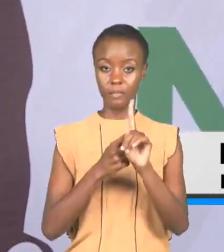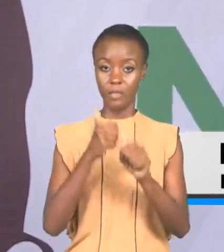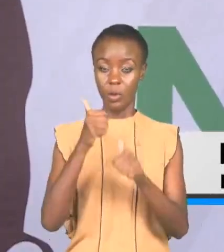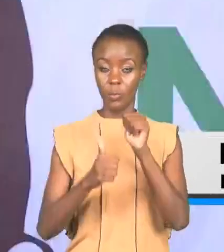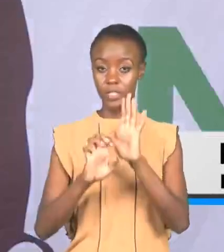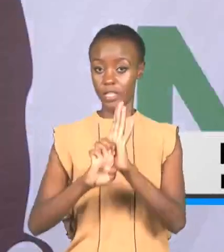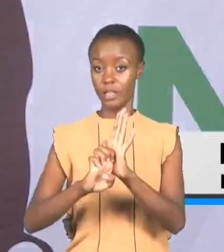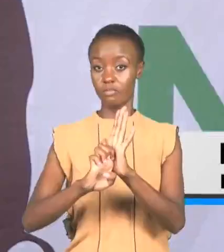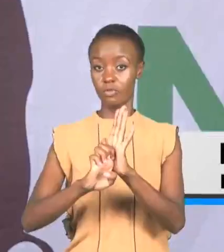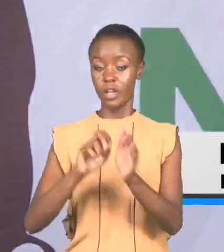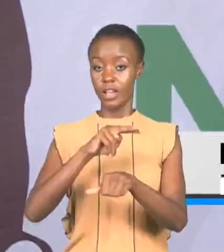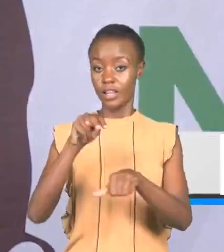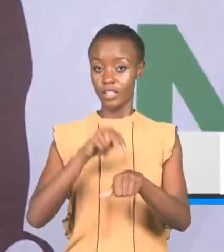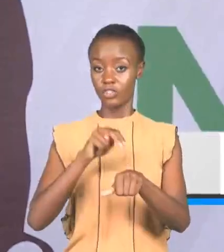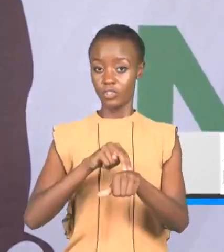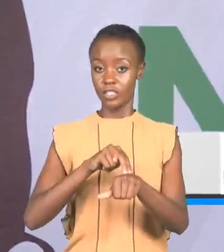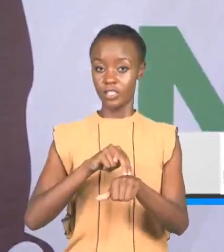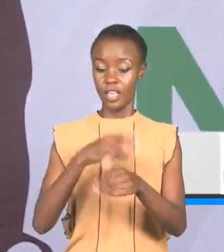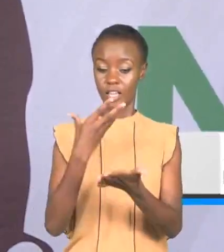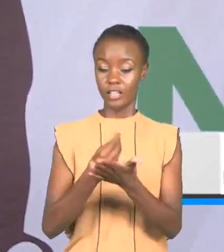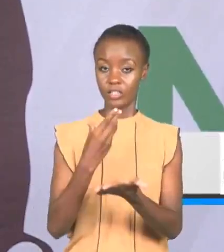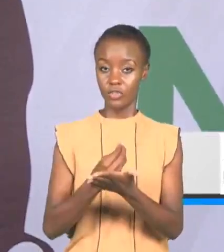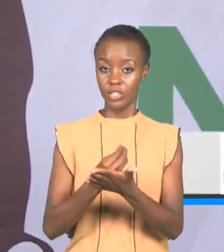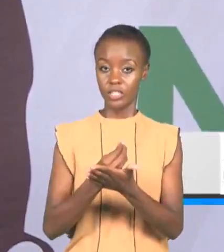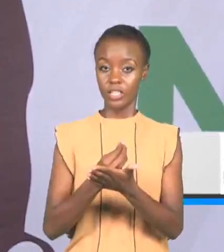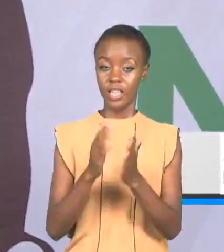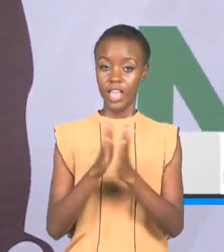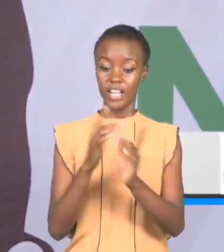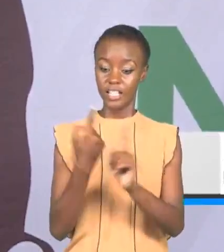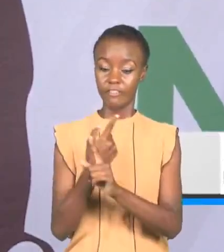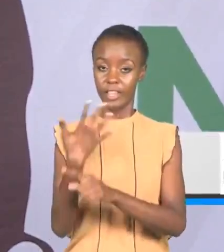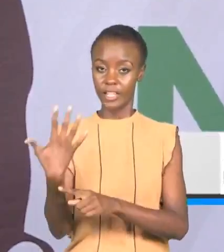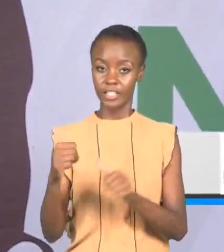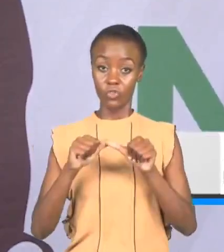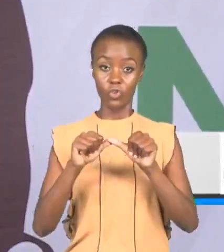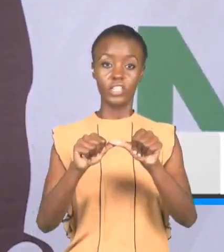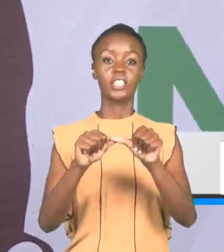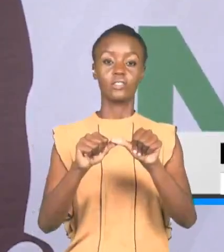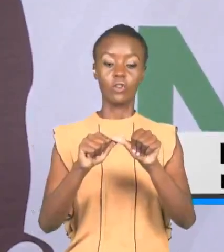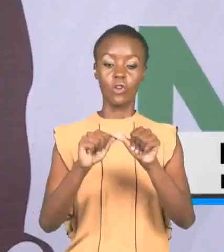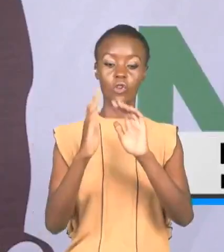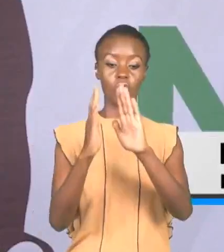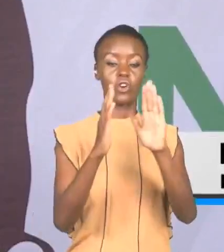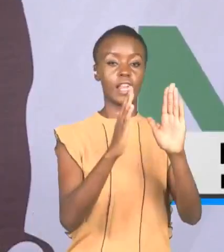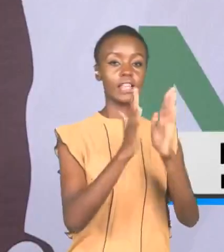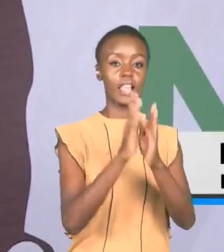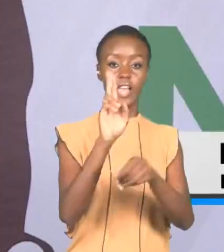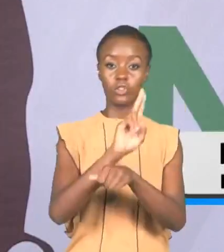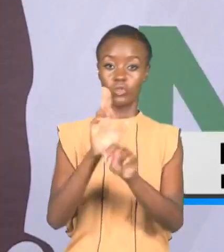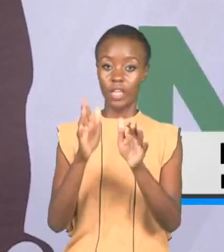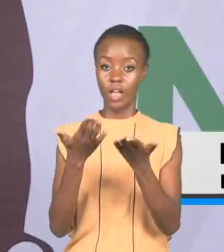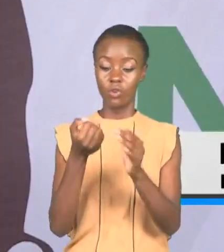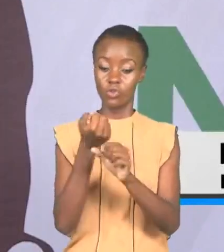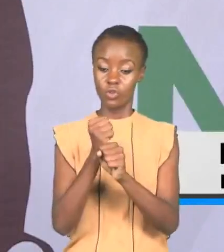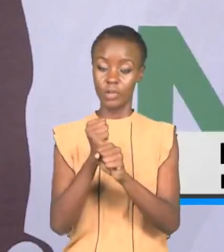that nations' assets and resources continue to be organized and utilized to